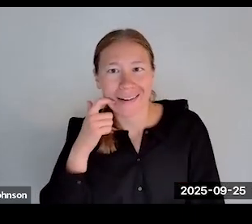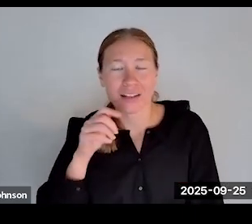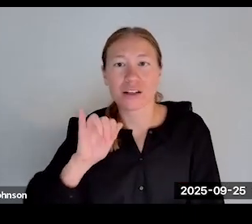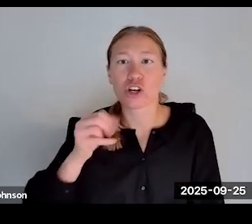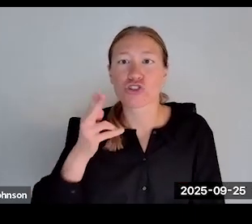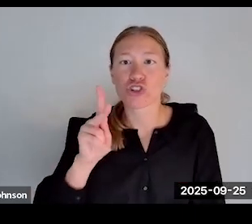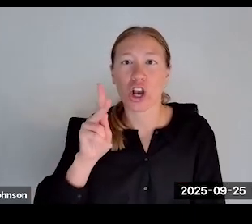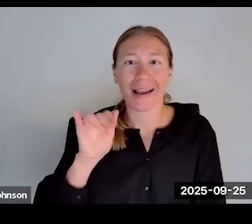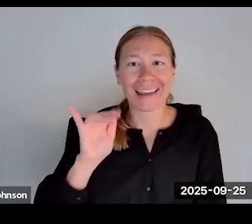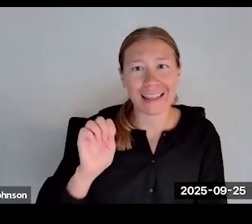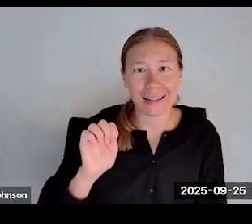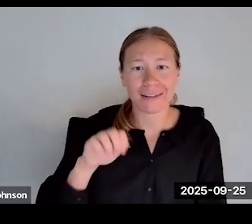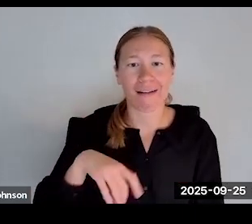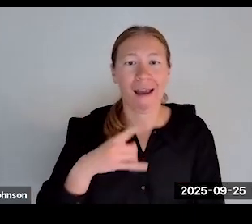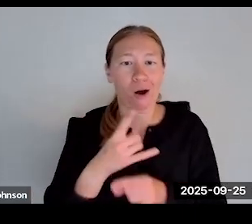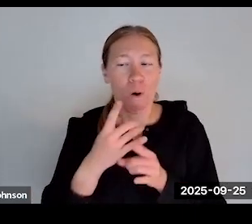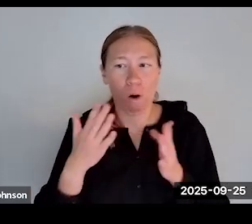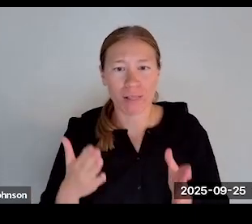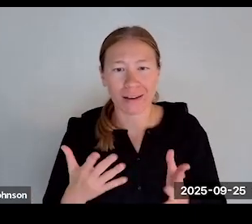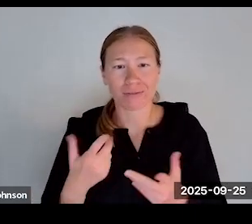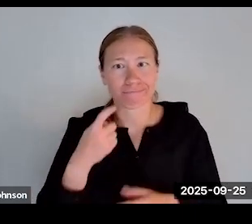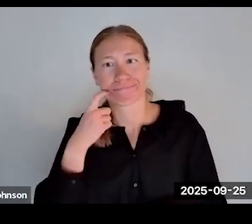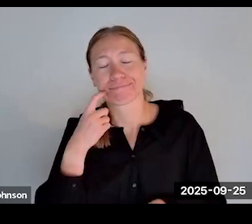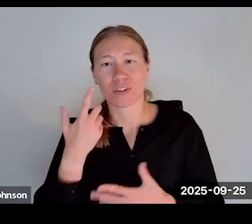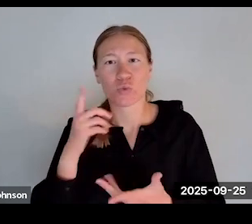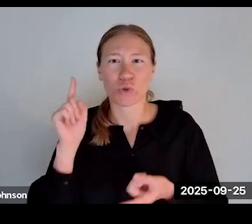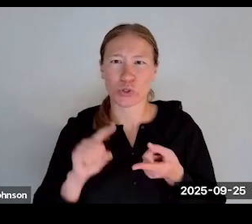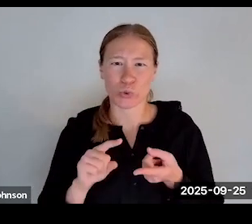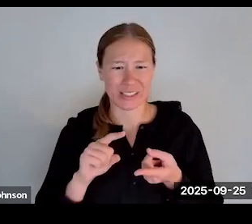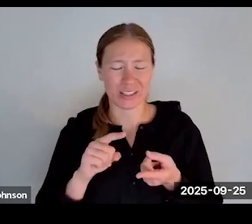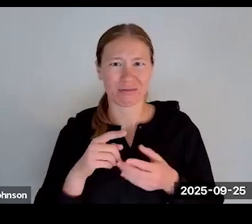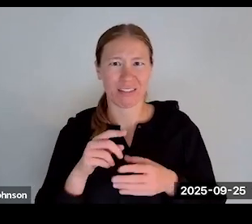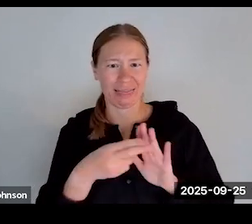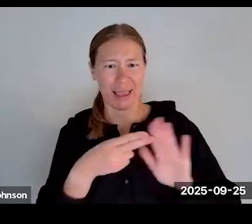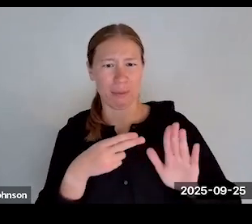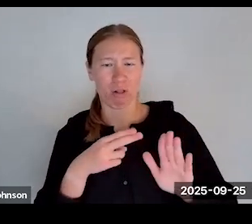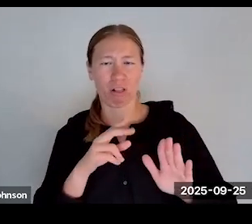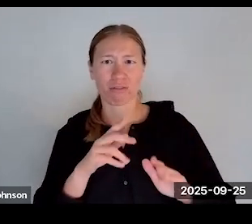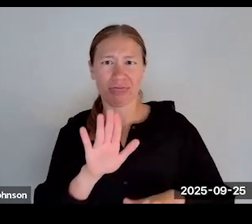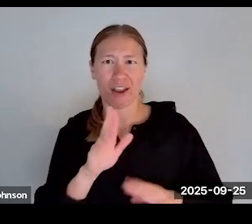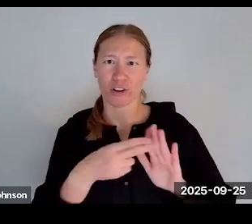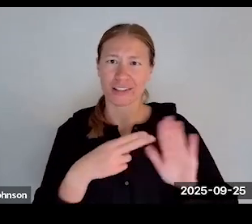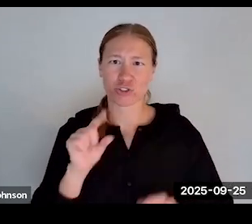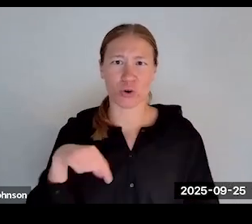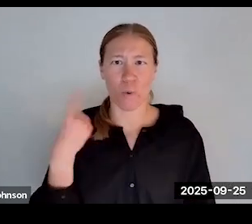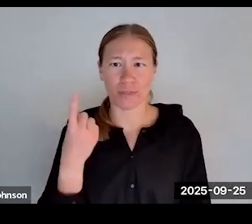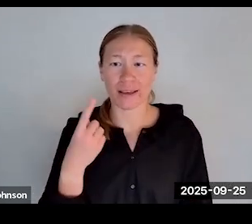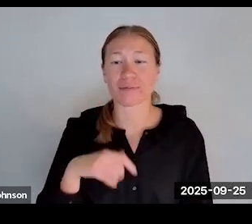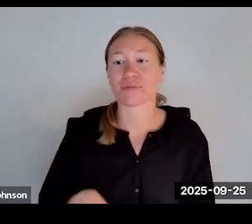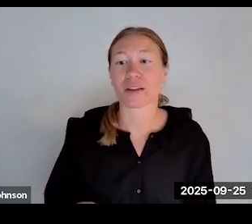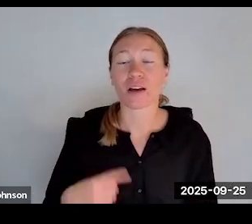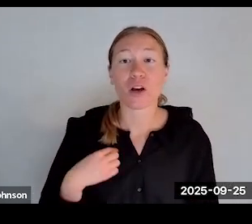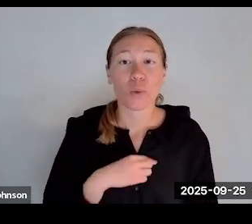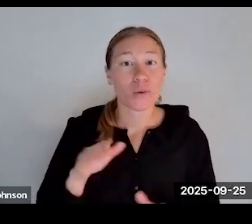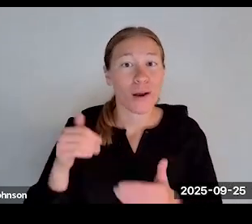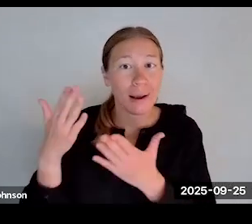and reduce persons to their condition. NIDA recommends using person